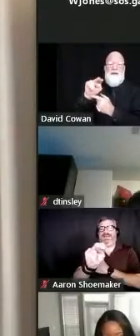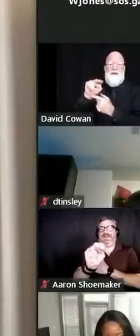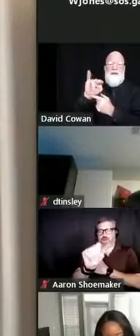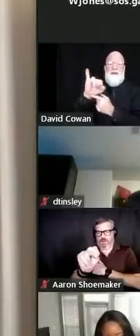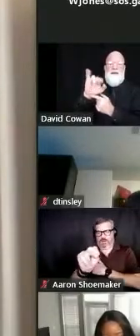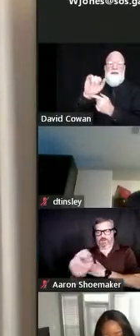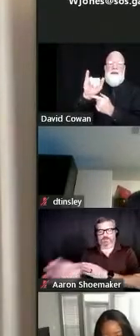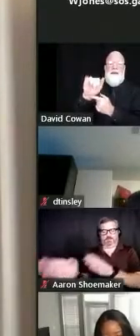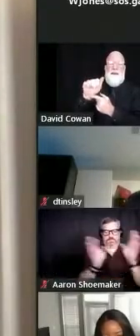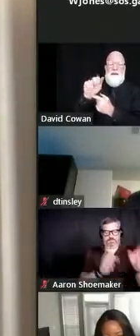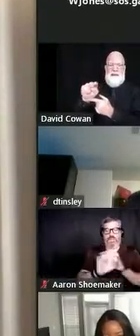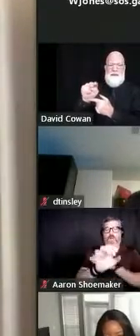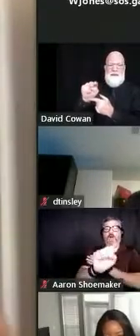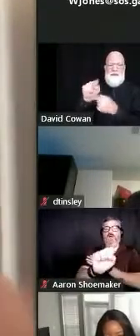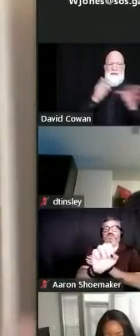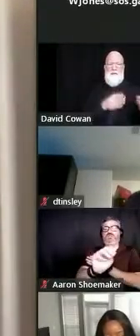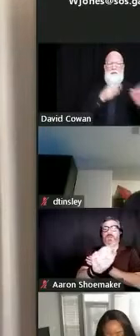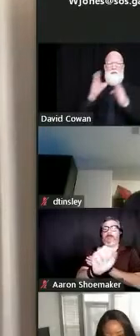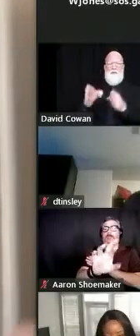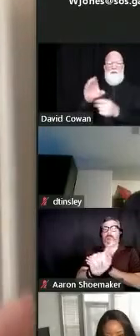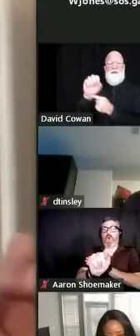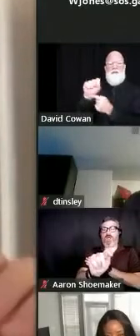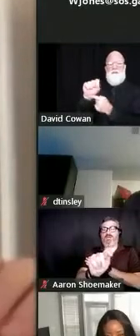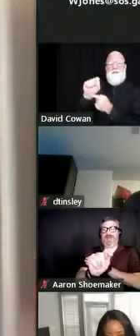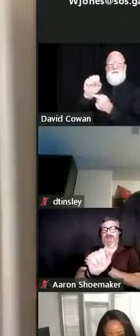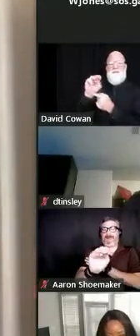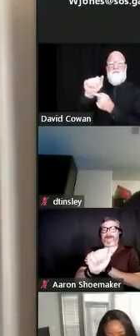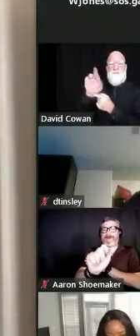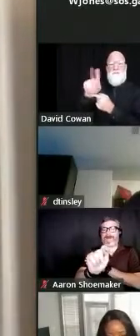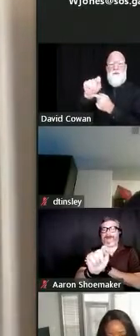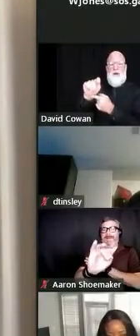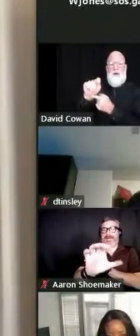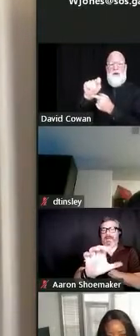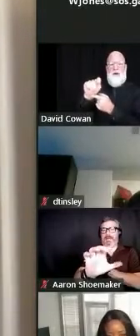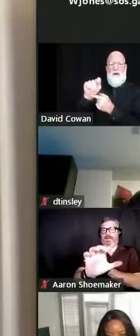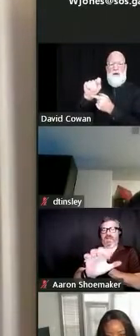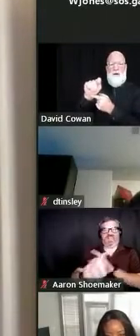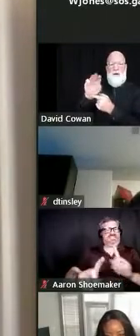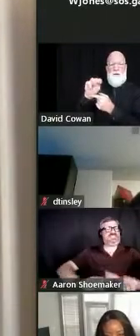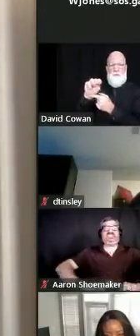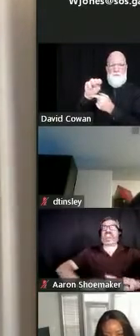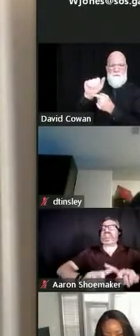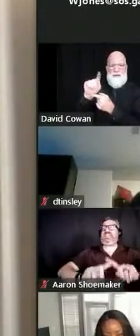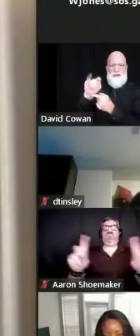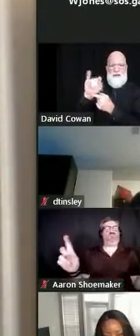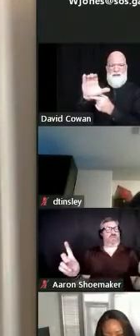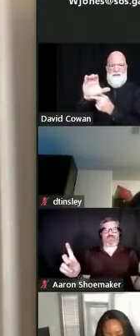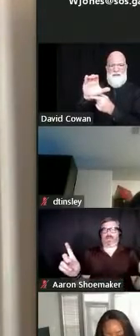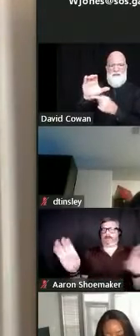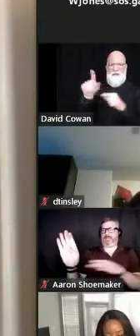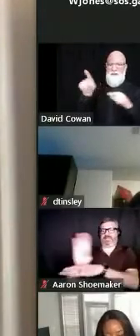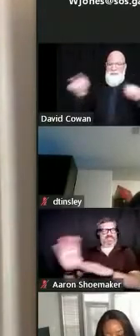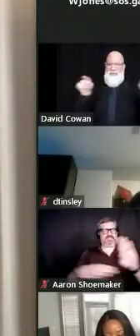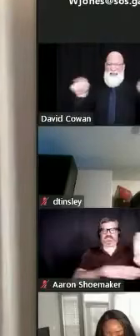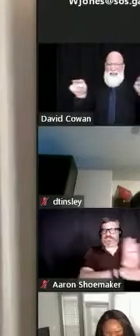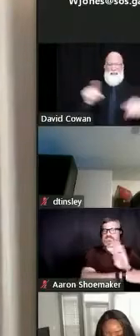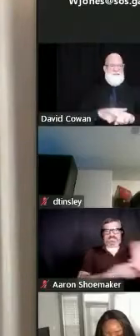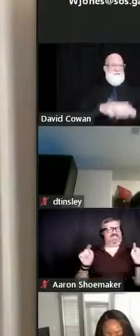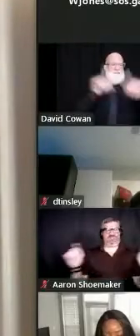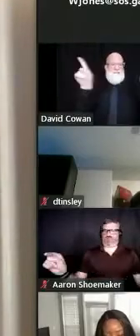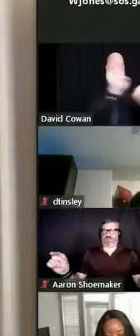was was truly out of Venezuela Dominion is based in Denver so and